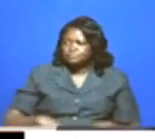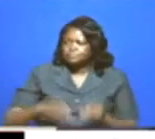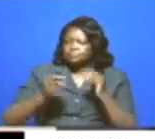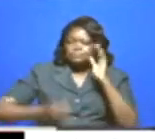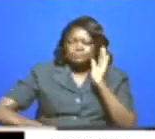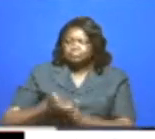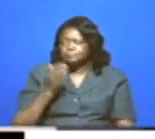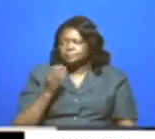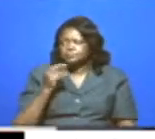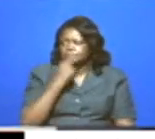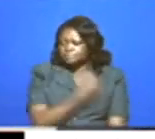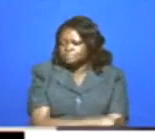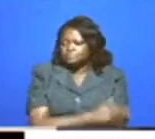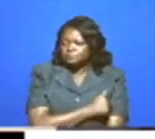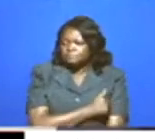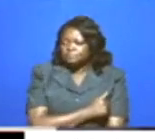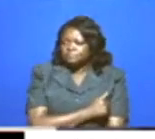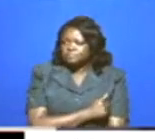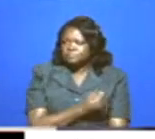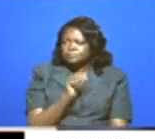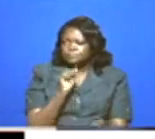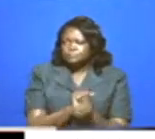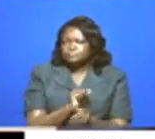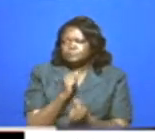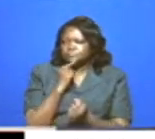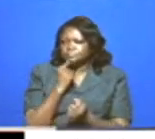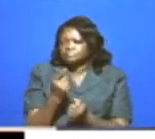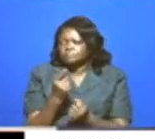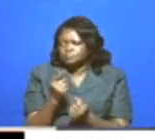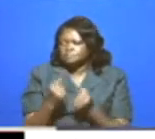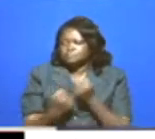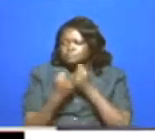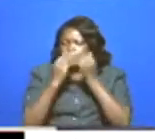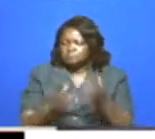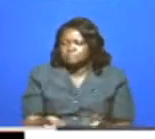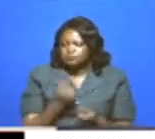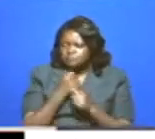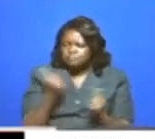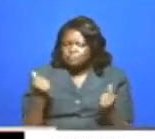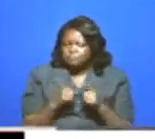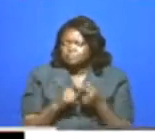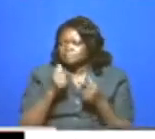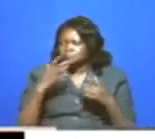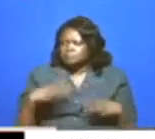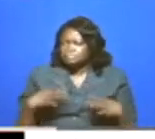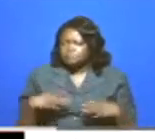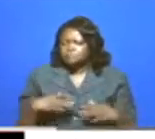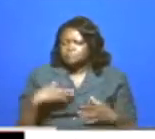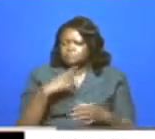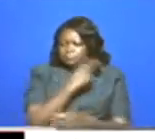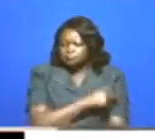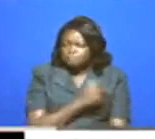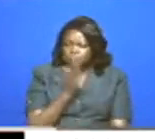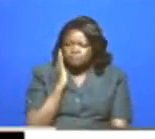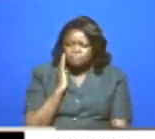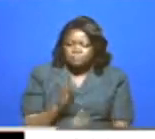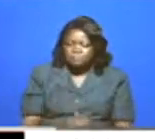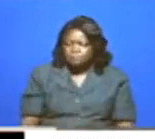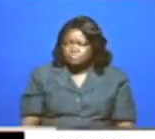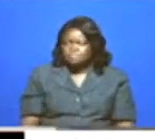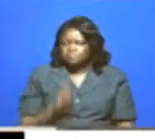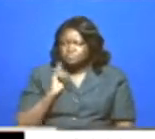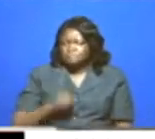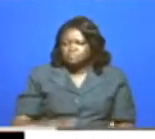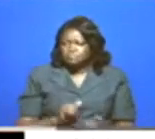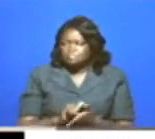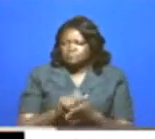Marani with hundreds of supporters. I was treated. One fellow is admitted. Gichana blamed the youth, whom he claims are being